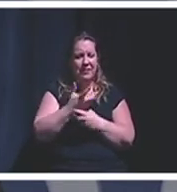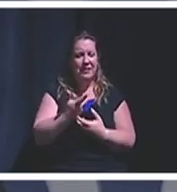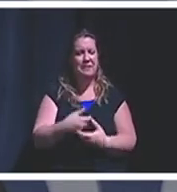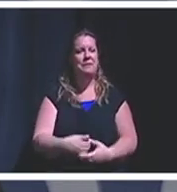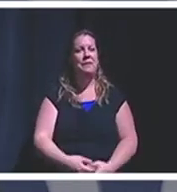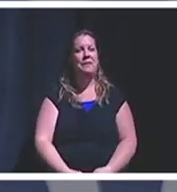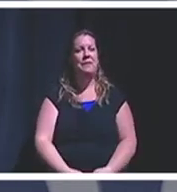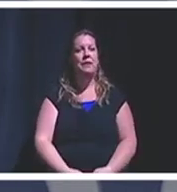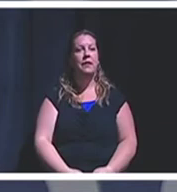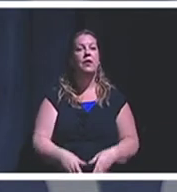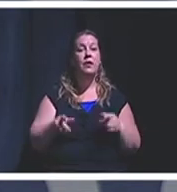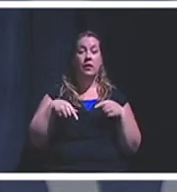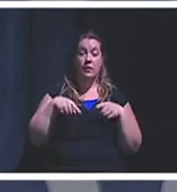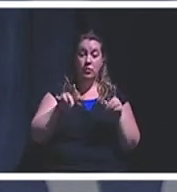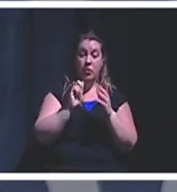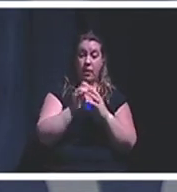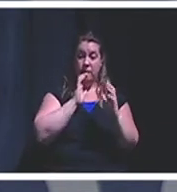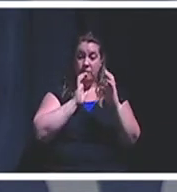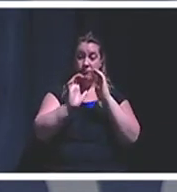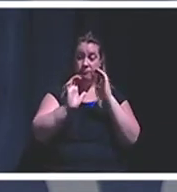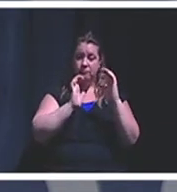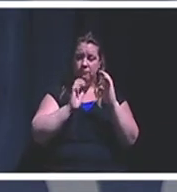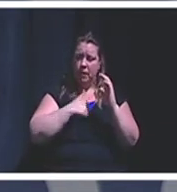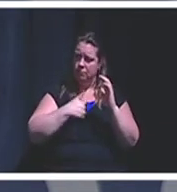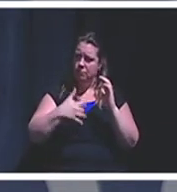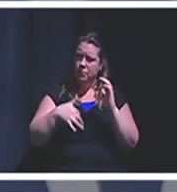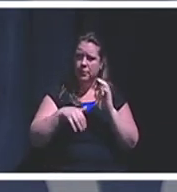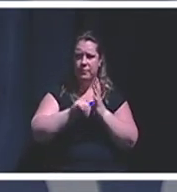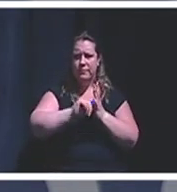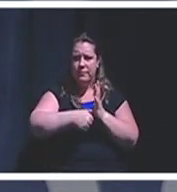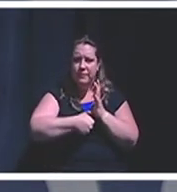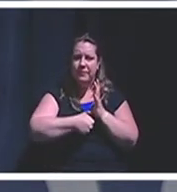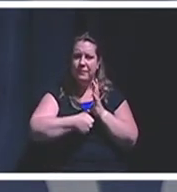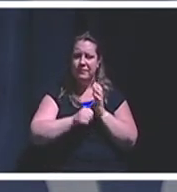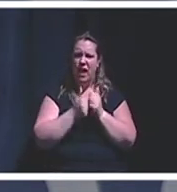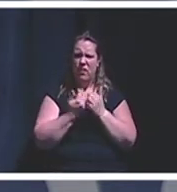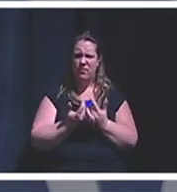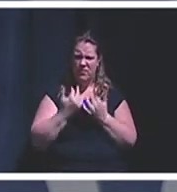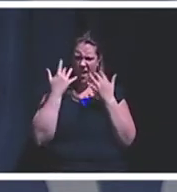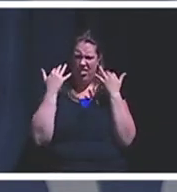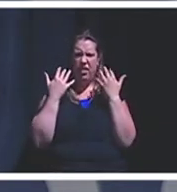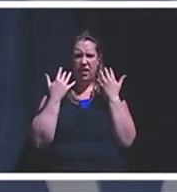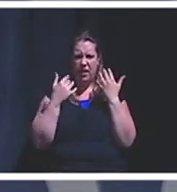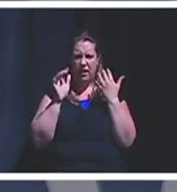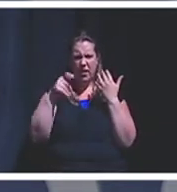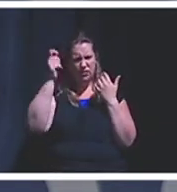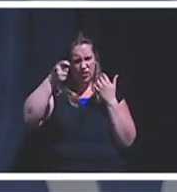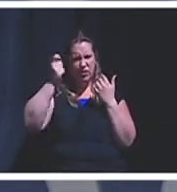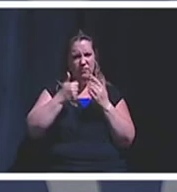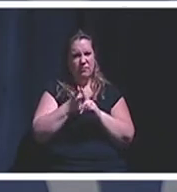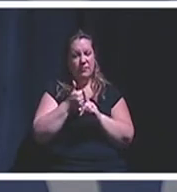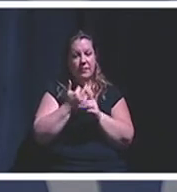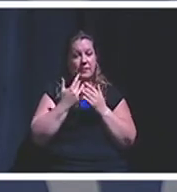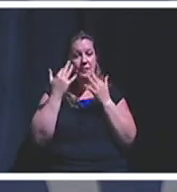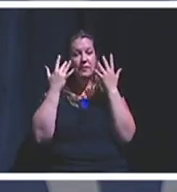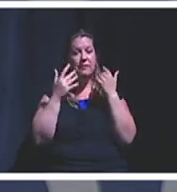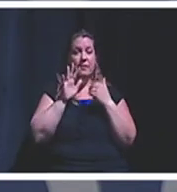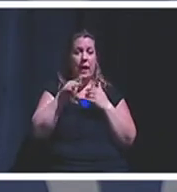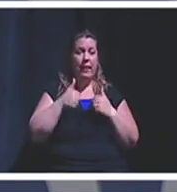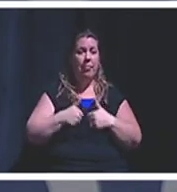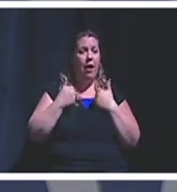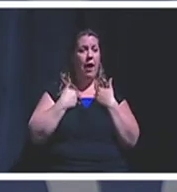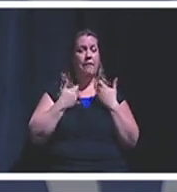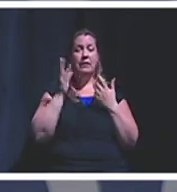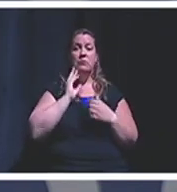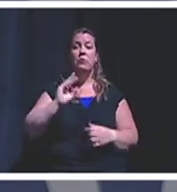During the conversation, I was impressed by how personable and accessible the judge was, by his life experiences